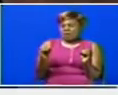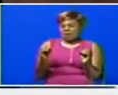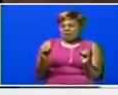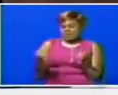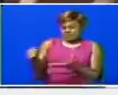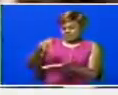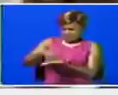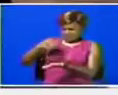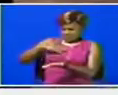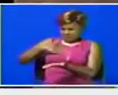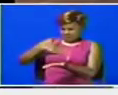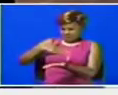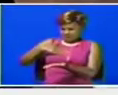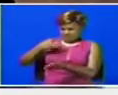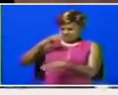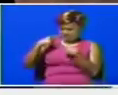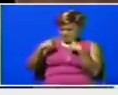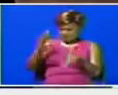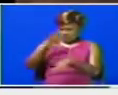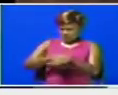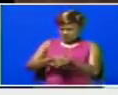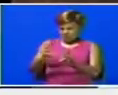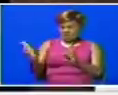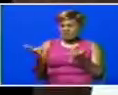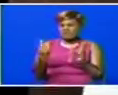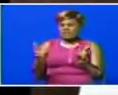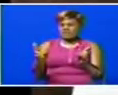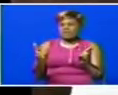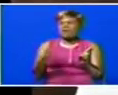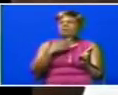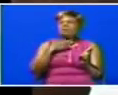polling station, I've got the results clearly ready to deliver to the tallying center.